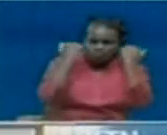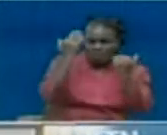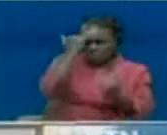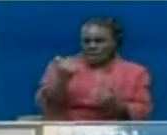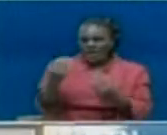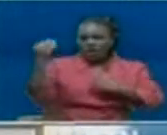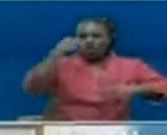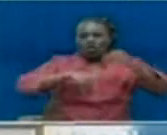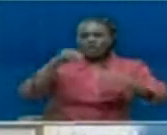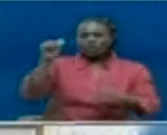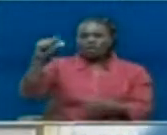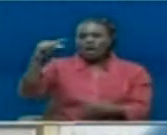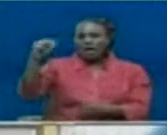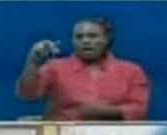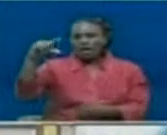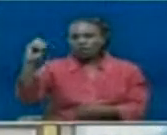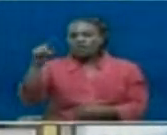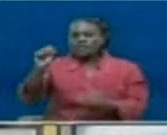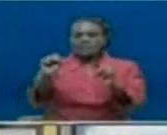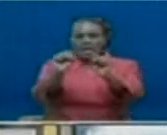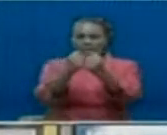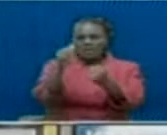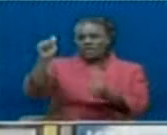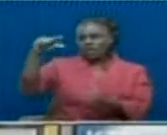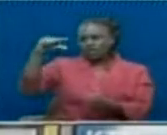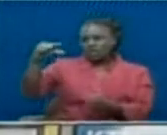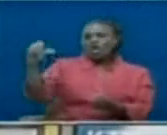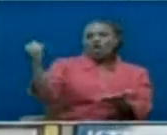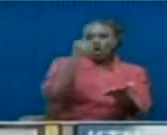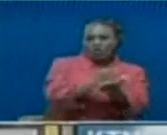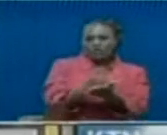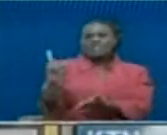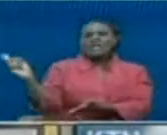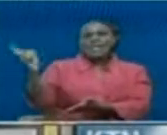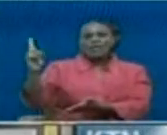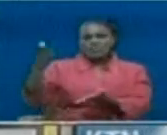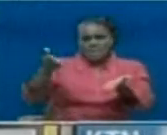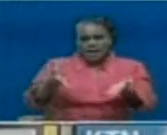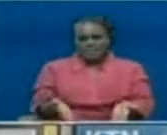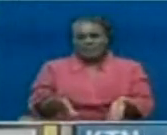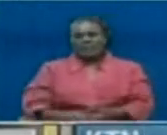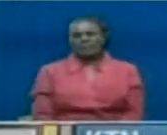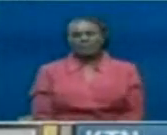Leasing saga. The handover happened at the AG's offices here in Nairobi.